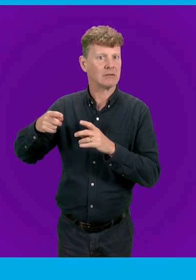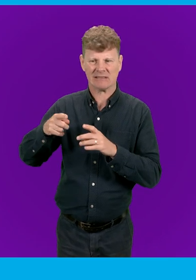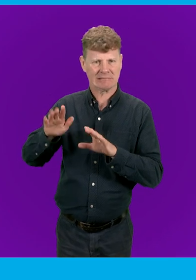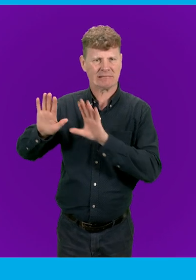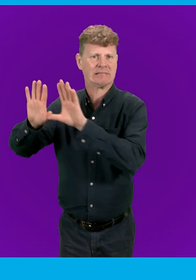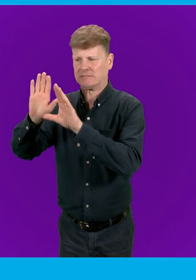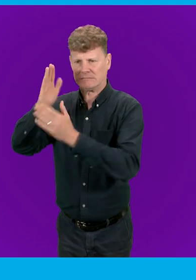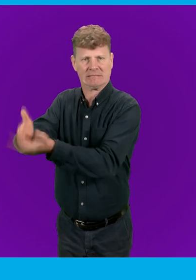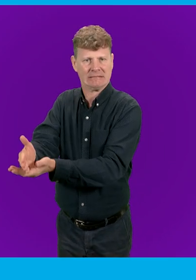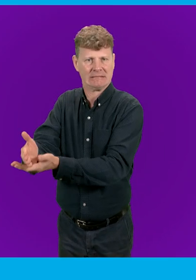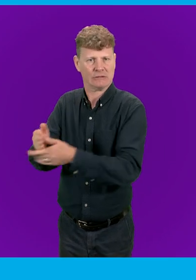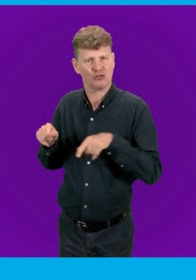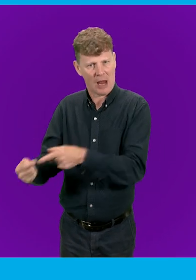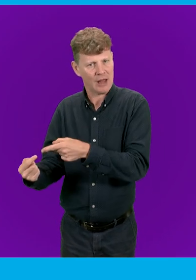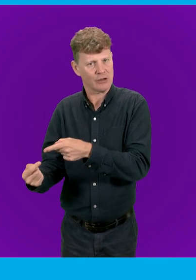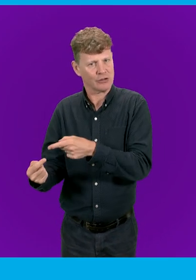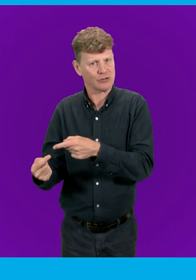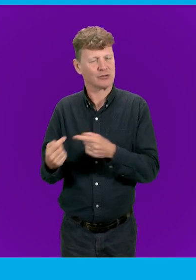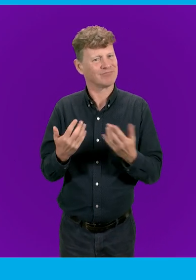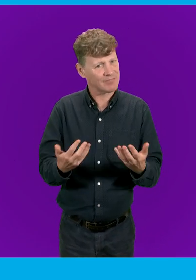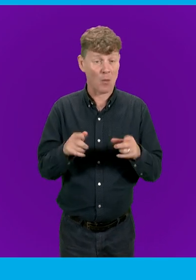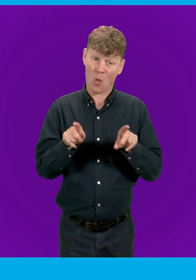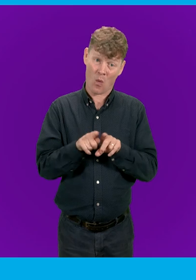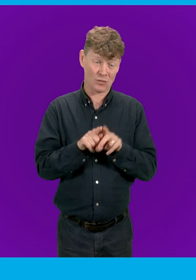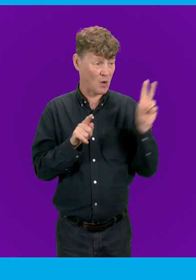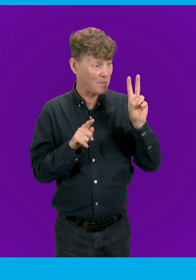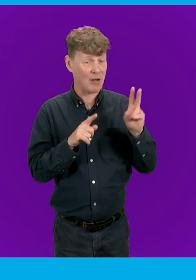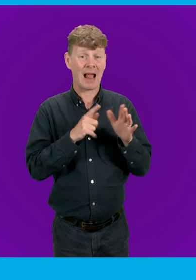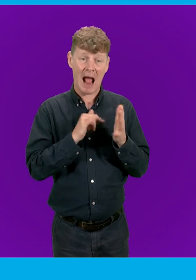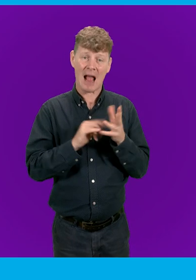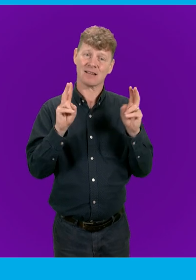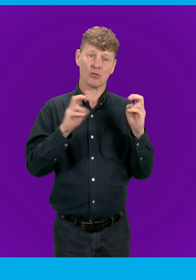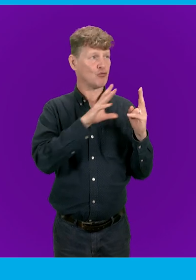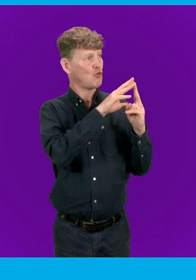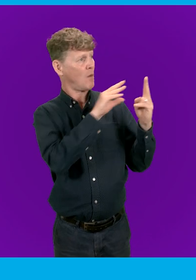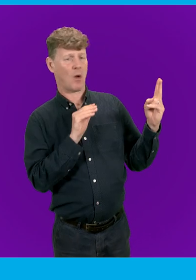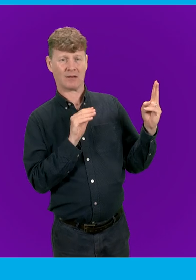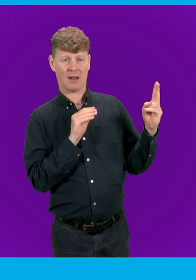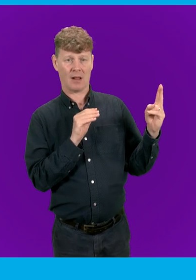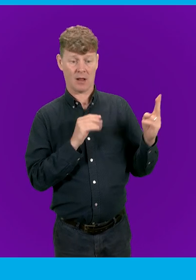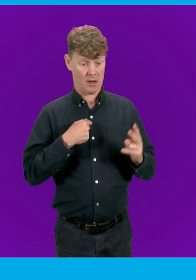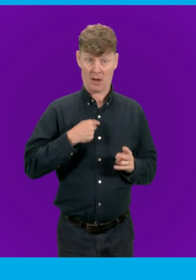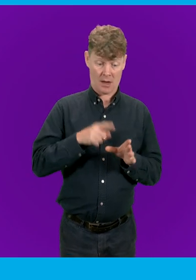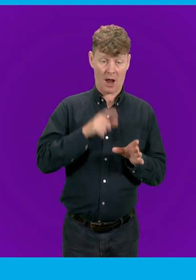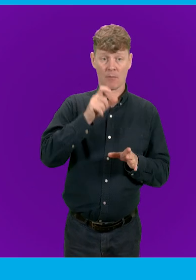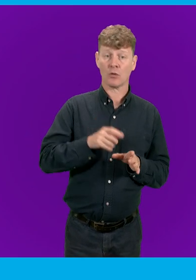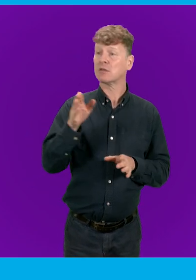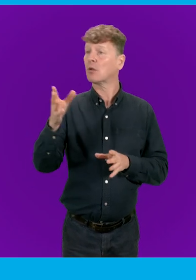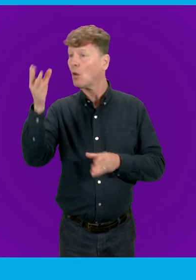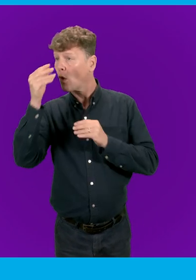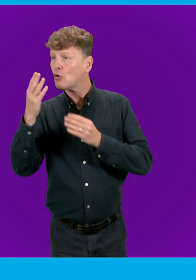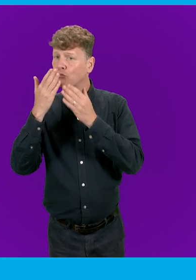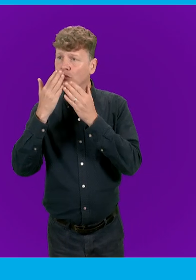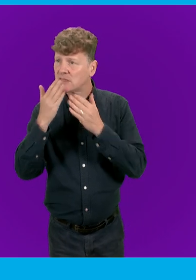it. But also I just think as role models, I think what a young person learns about respect